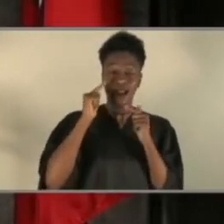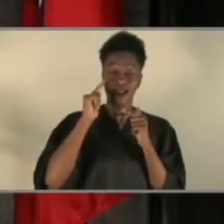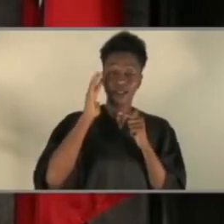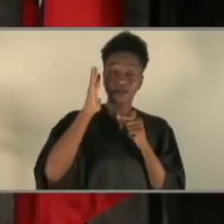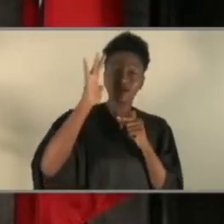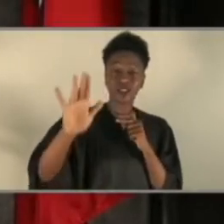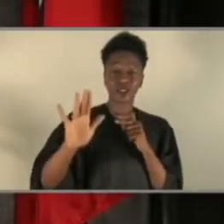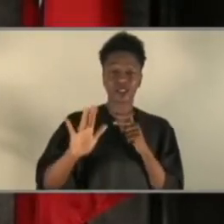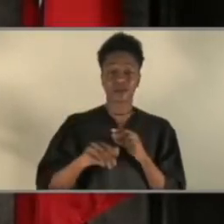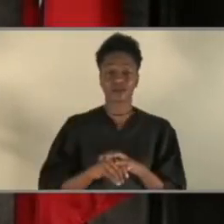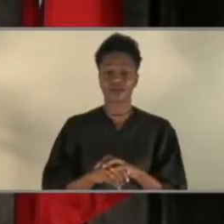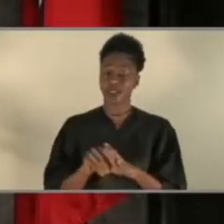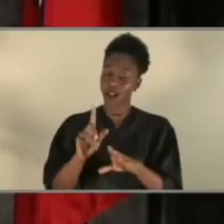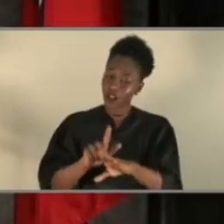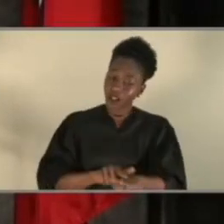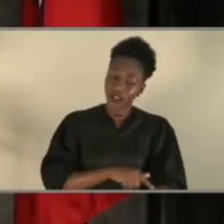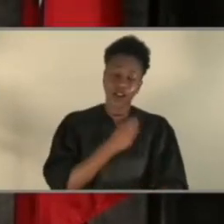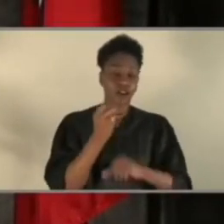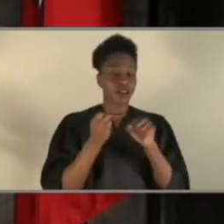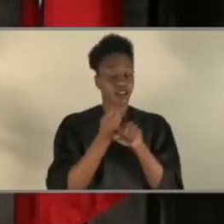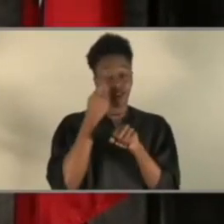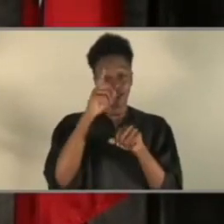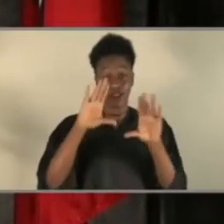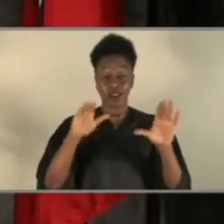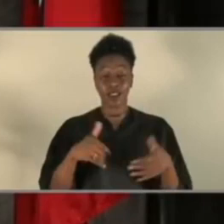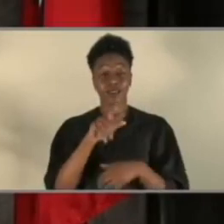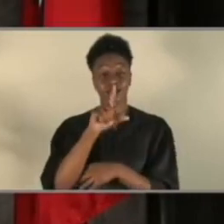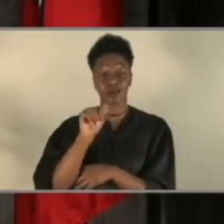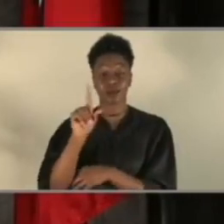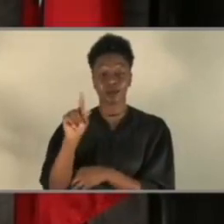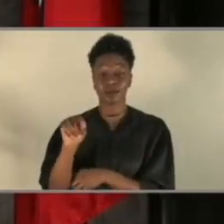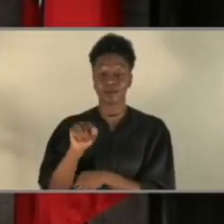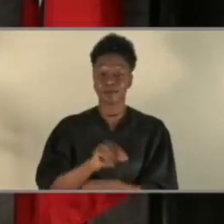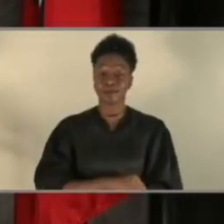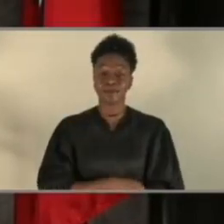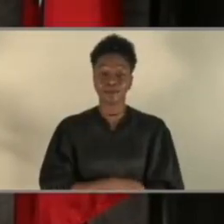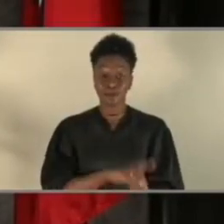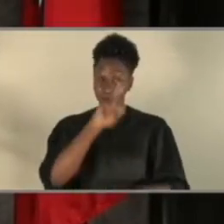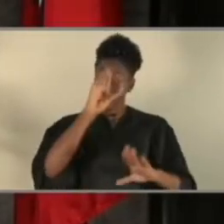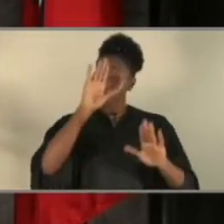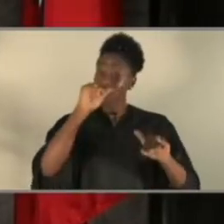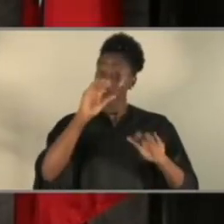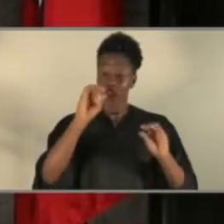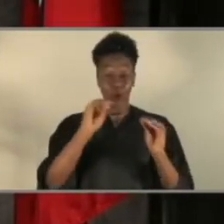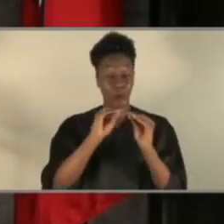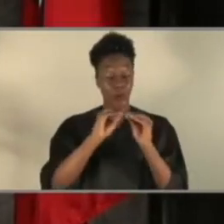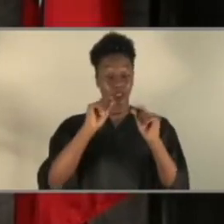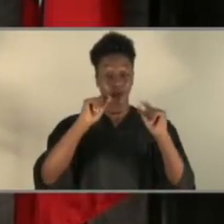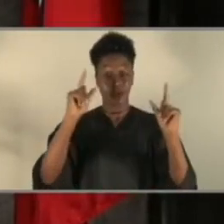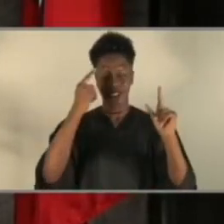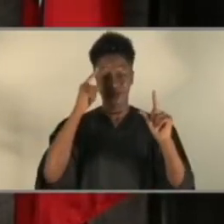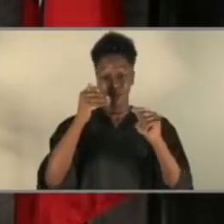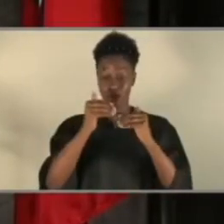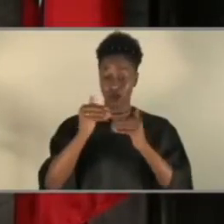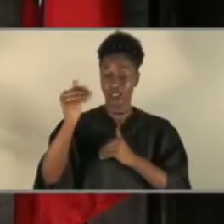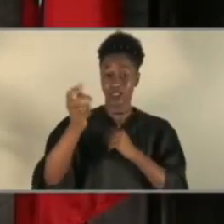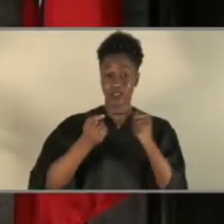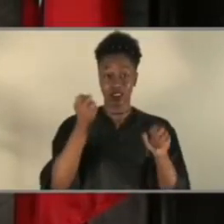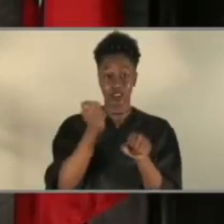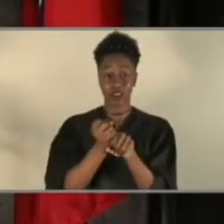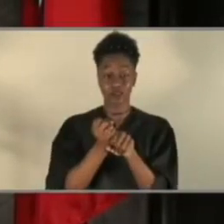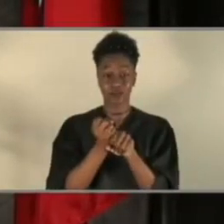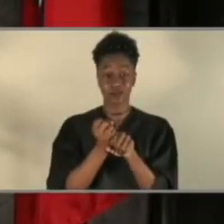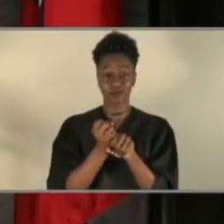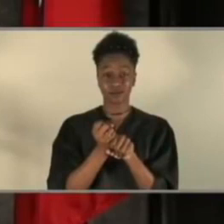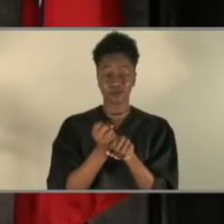It's been a long year for the class of 2020. Hopefully, there are no more surprises for the rest of the year. For the last